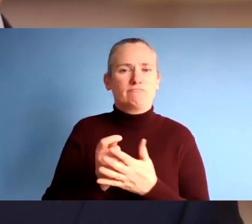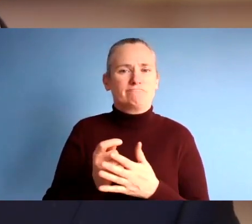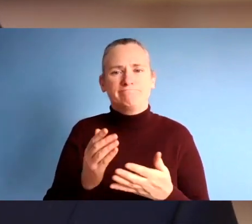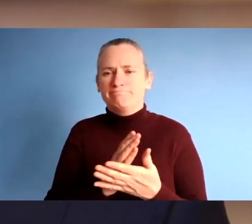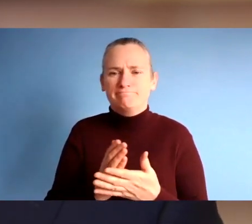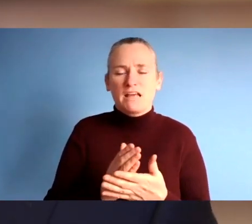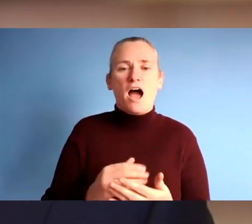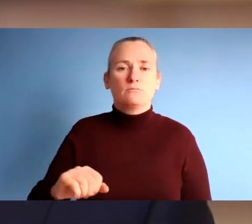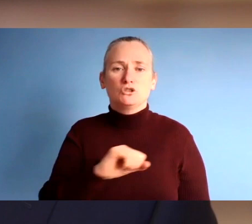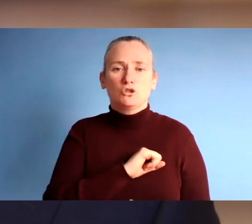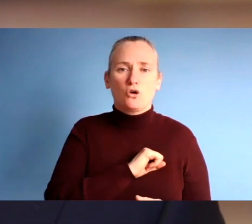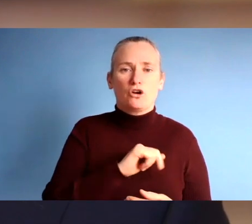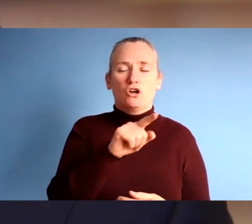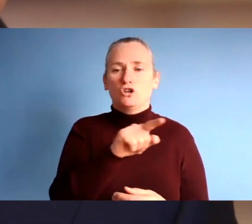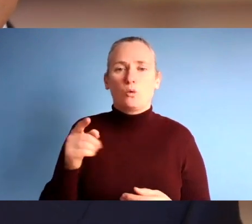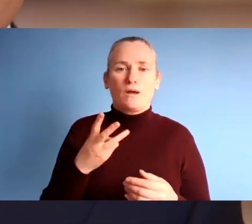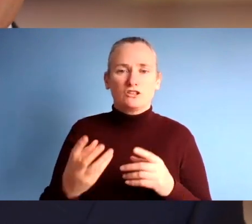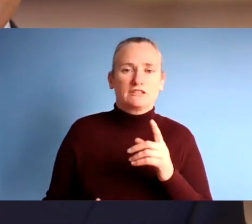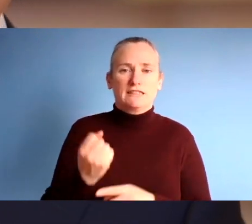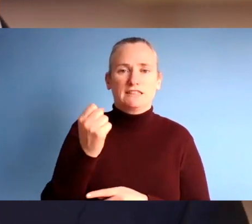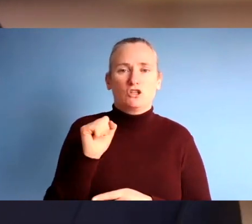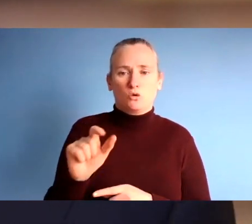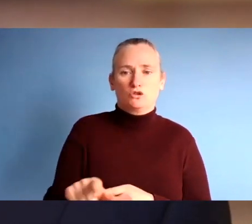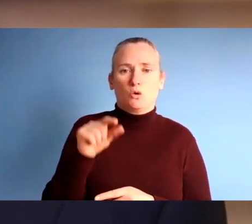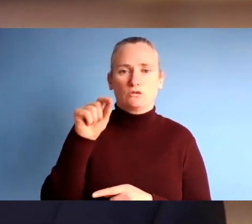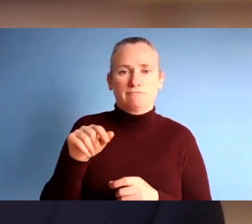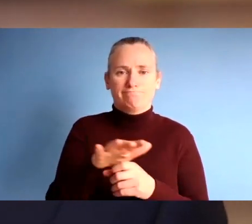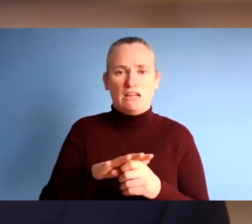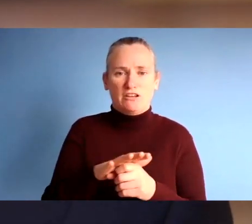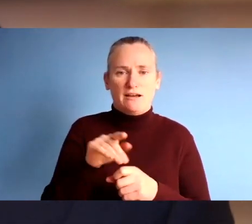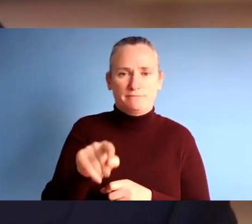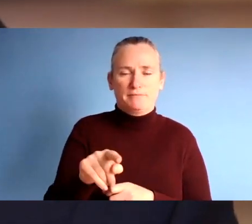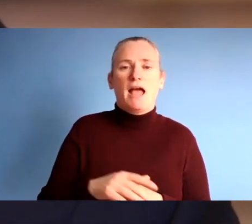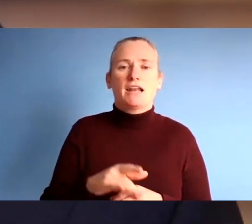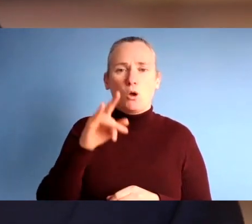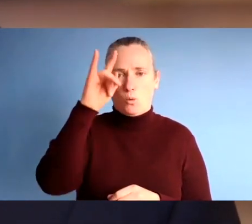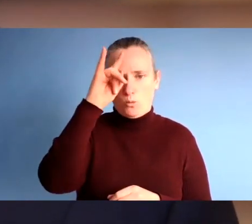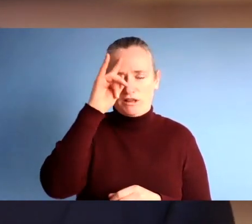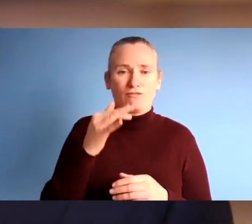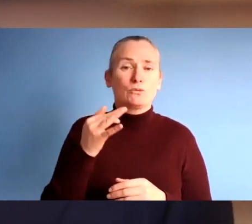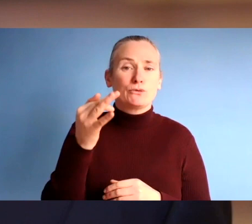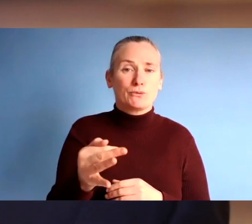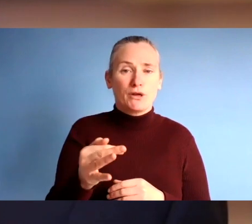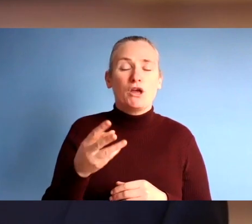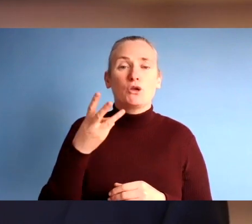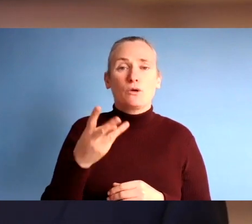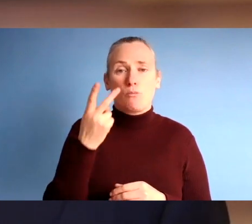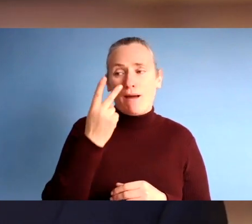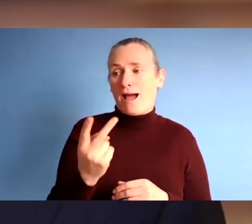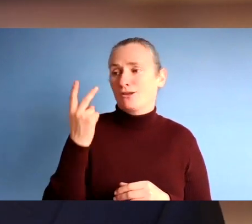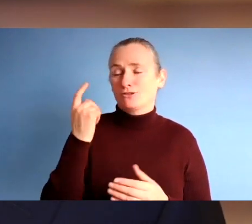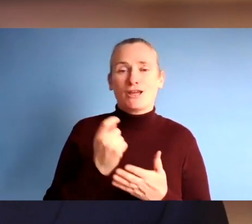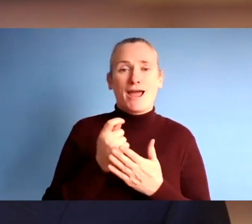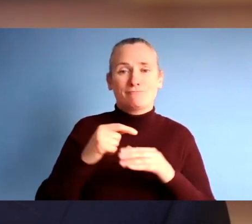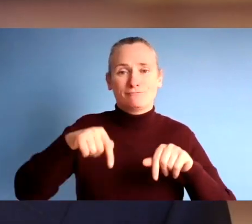absolutely certain that you will succeed in your chosen endeavours. And I hope that in the future, you will look back on your time in